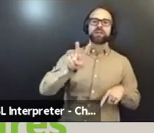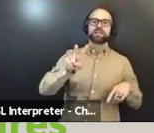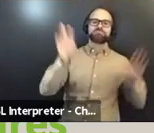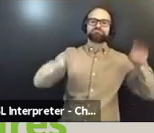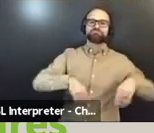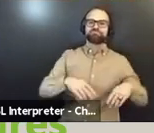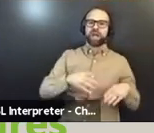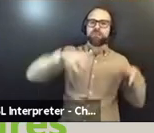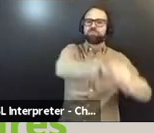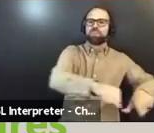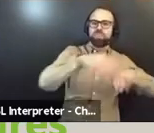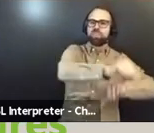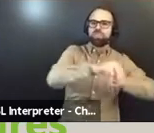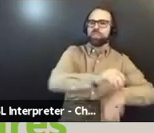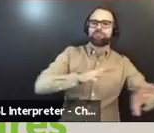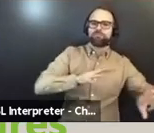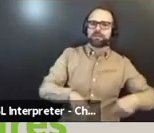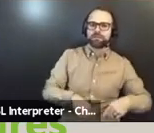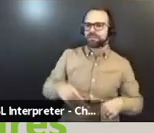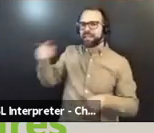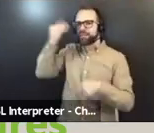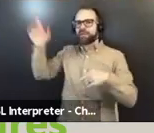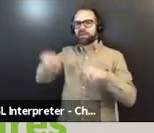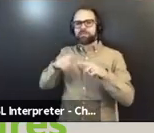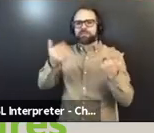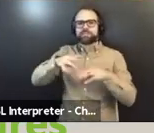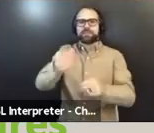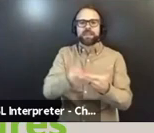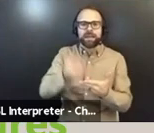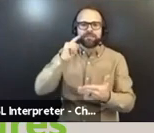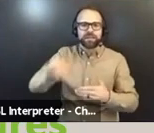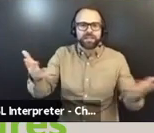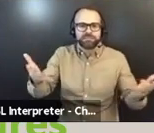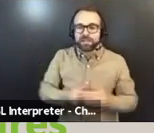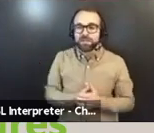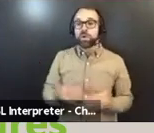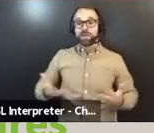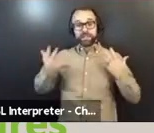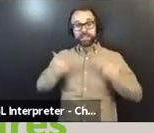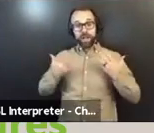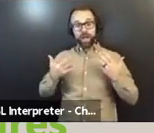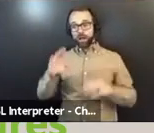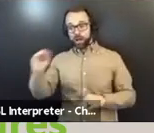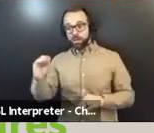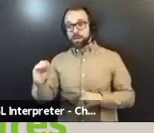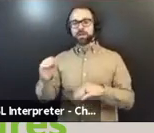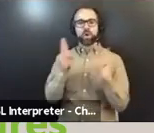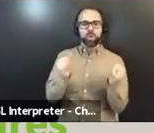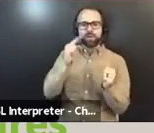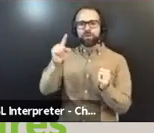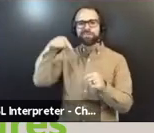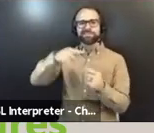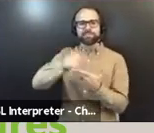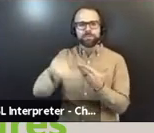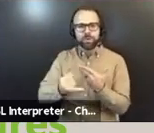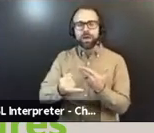care because you've already spent the money. It's a return based on that. So it's really important for young companies, the quicker they can get on this program, to utilize it. Because